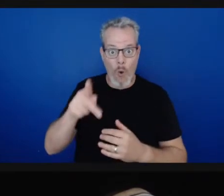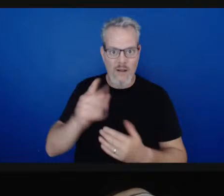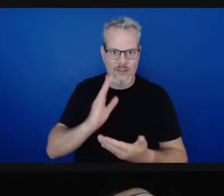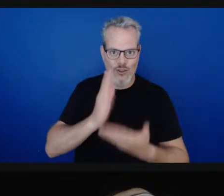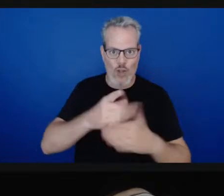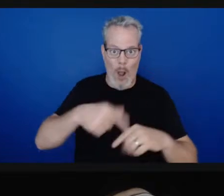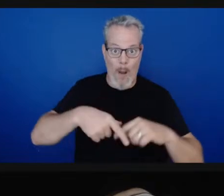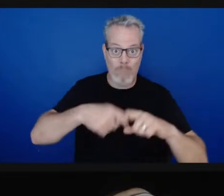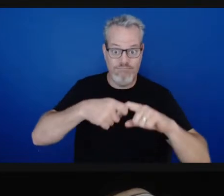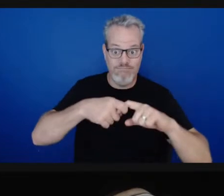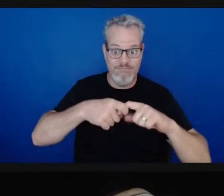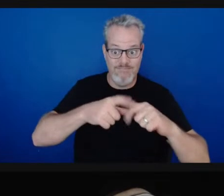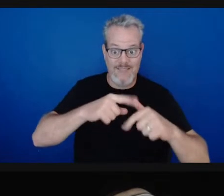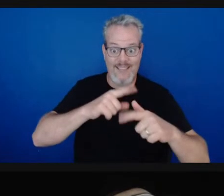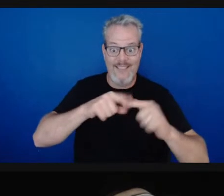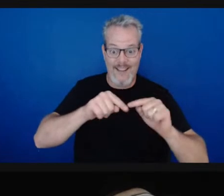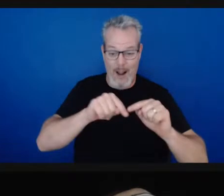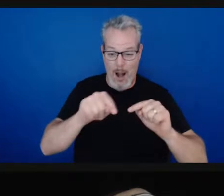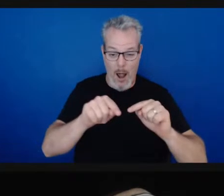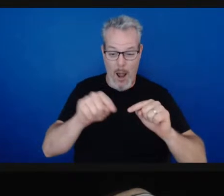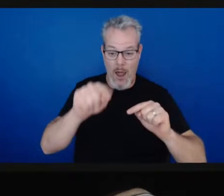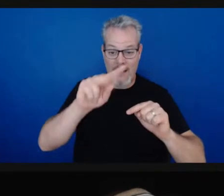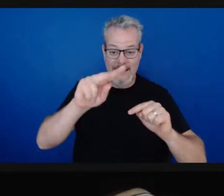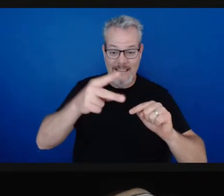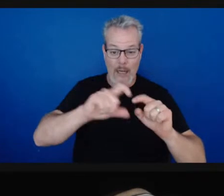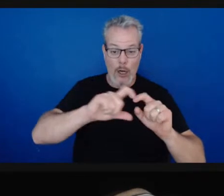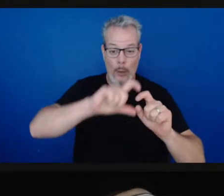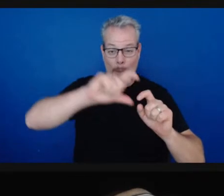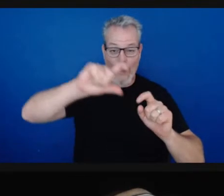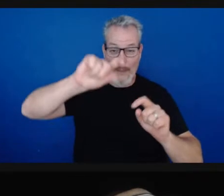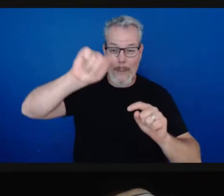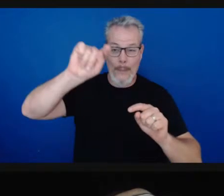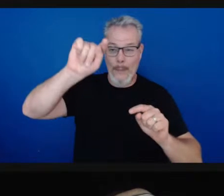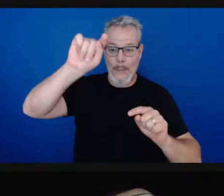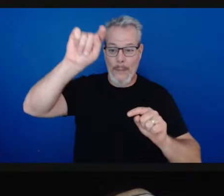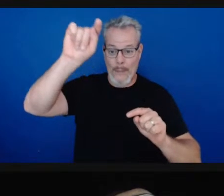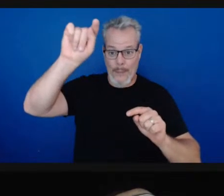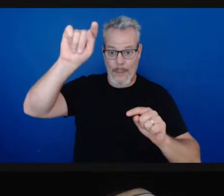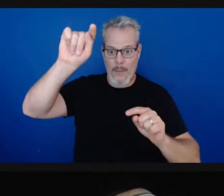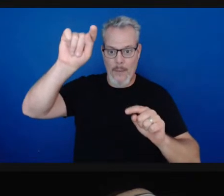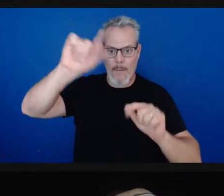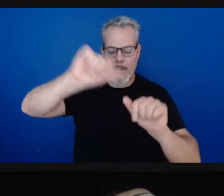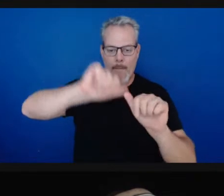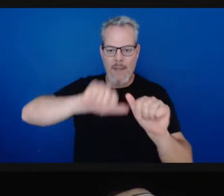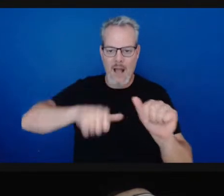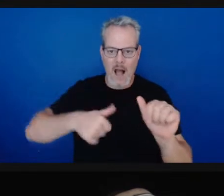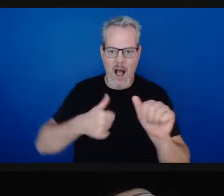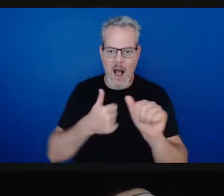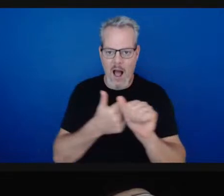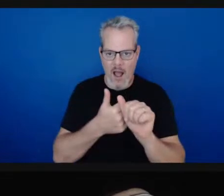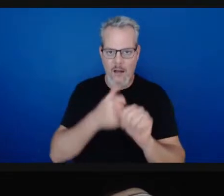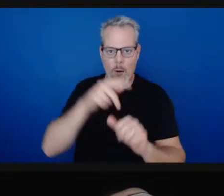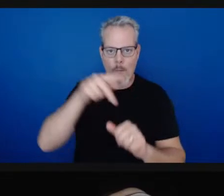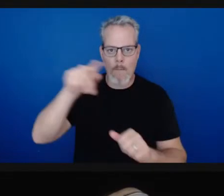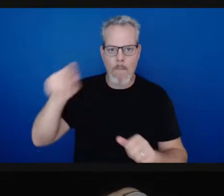up an upslope, and then actually took that second branch as well. And that came behind Pahoa